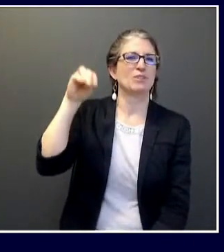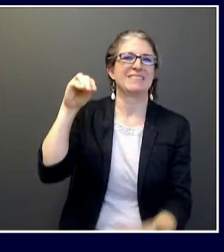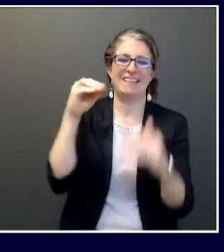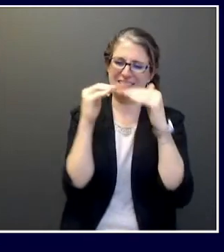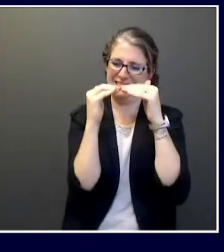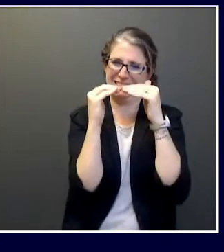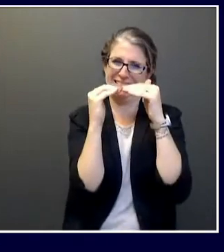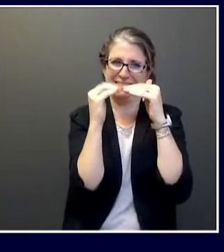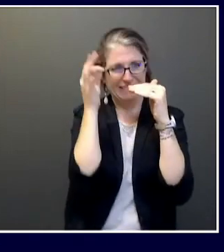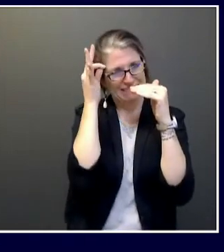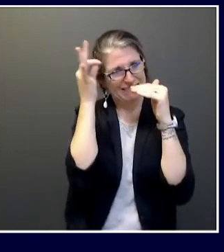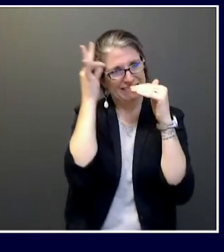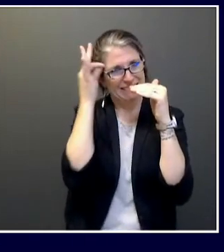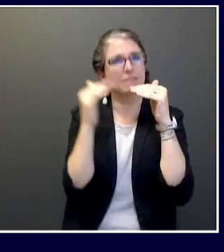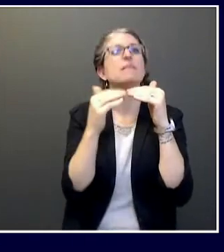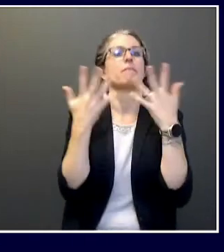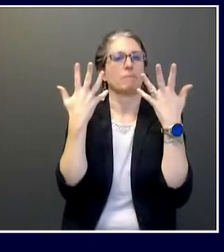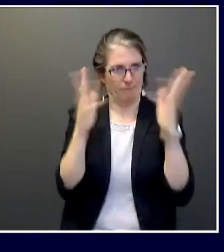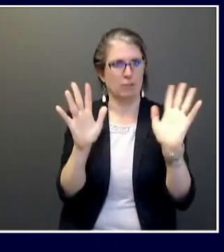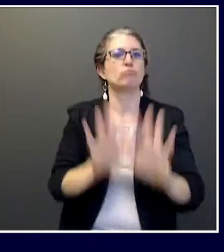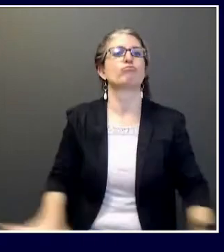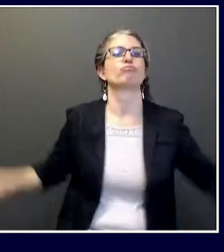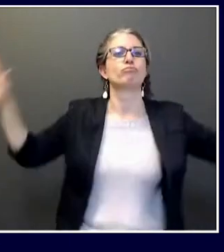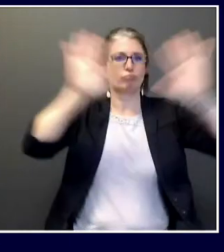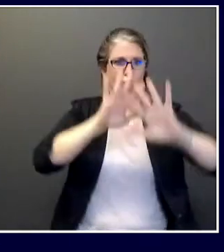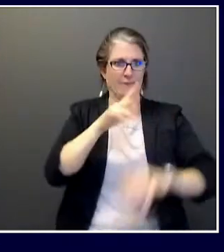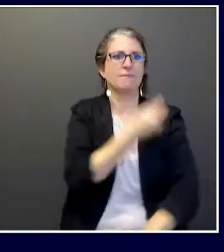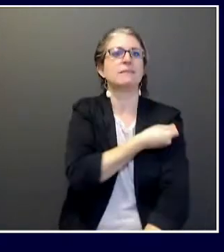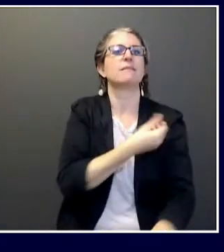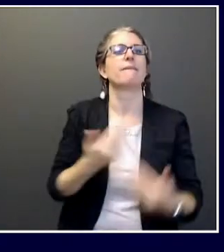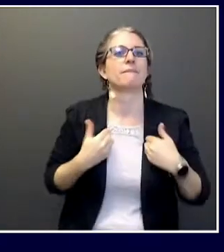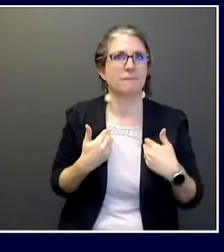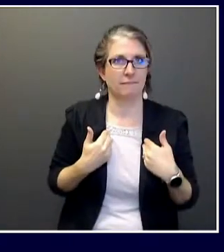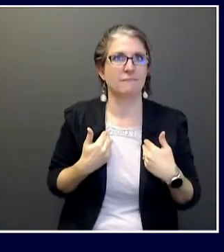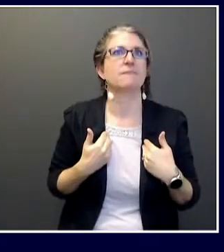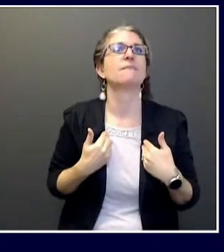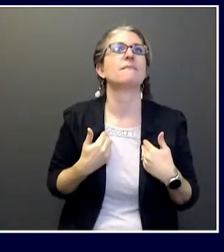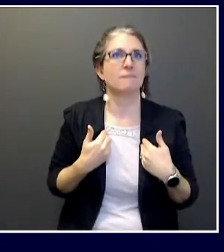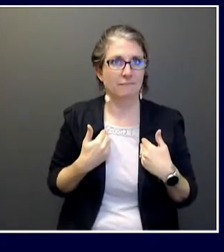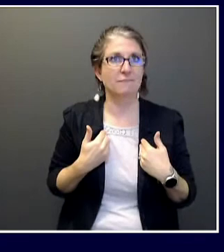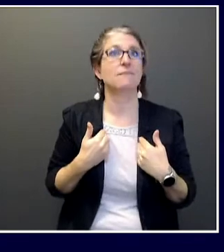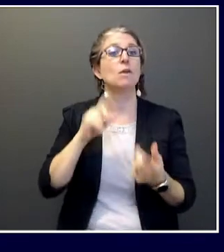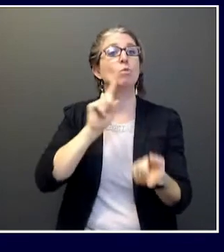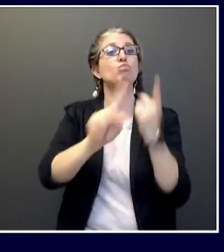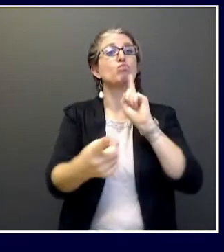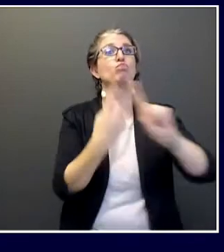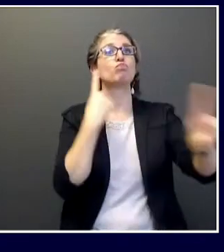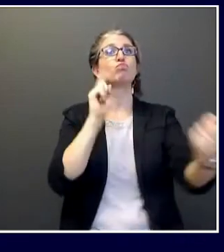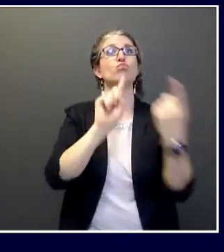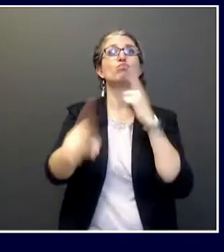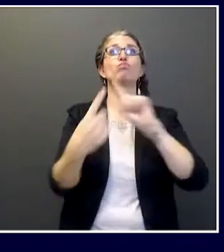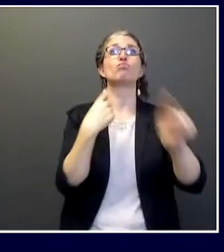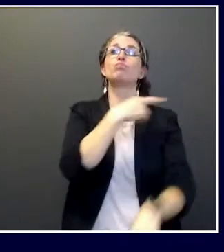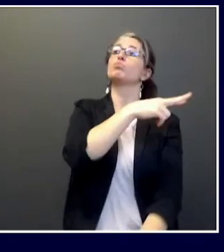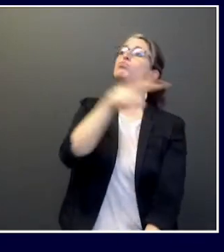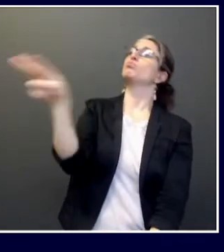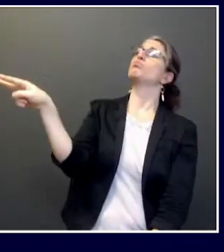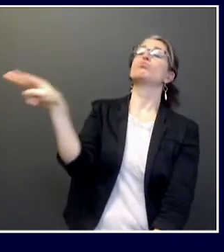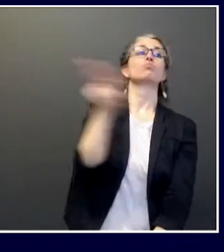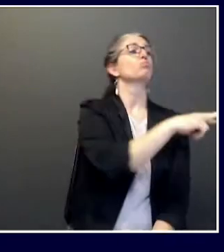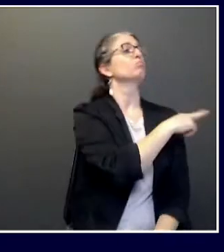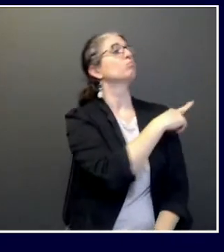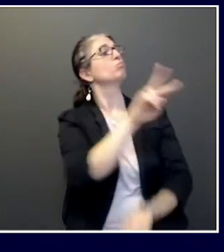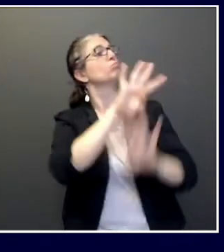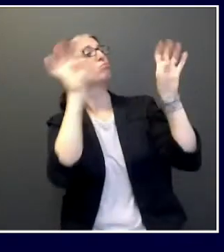of every 10 people that you meet on the street, irrespective of their age, are fully vaccinated. Similarly,